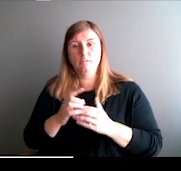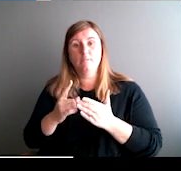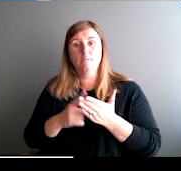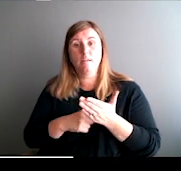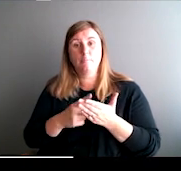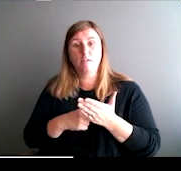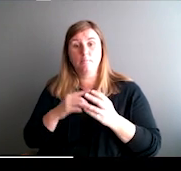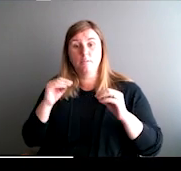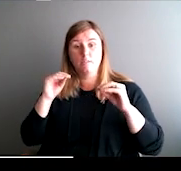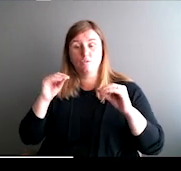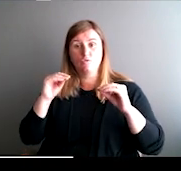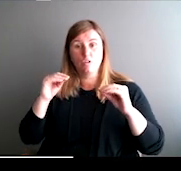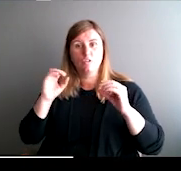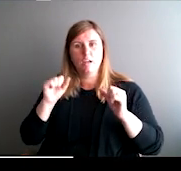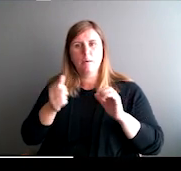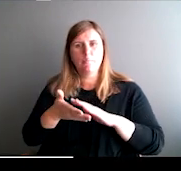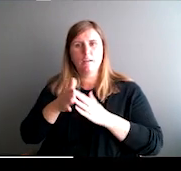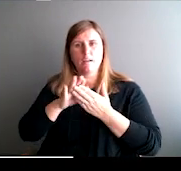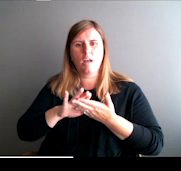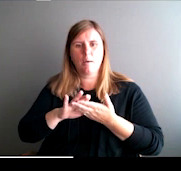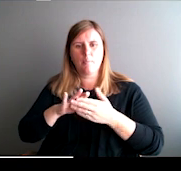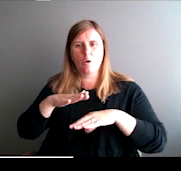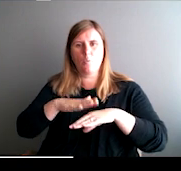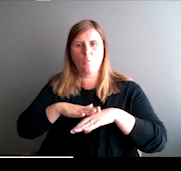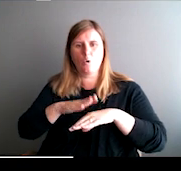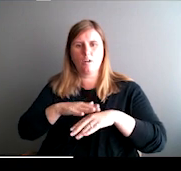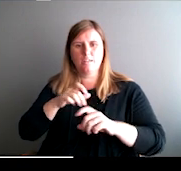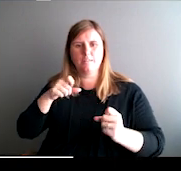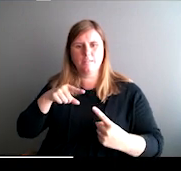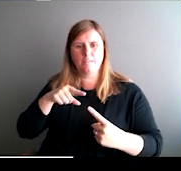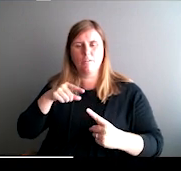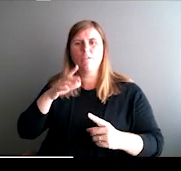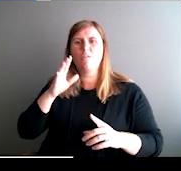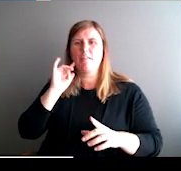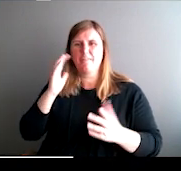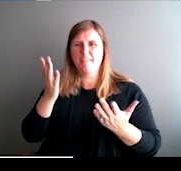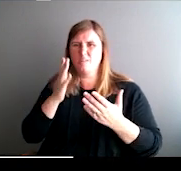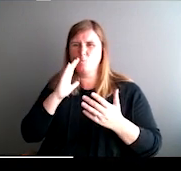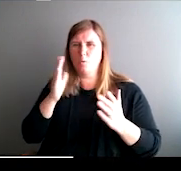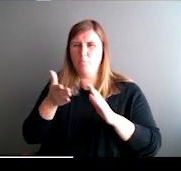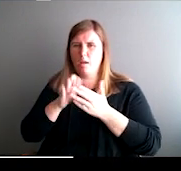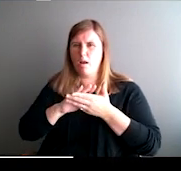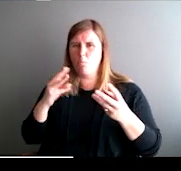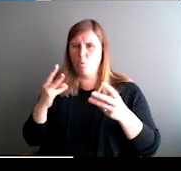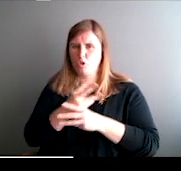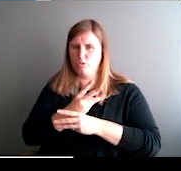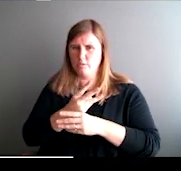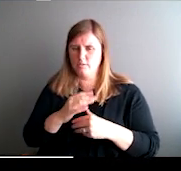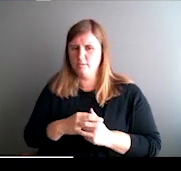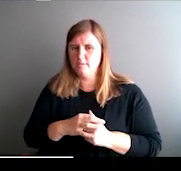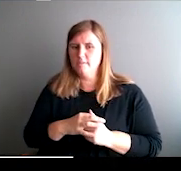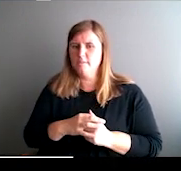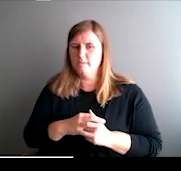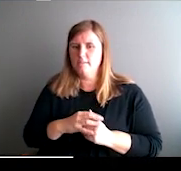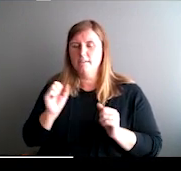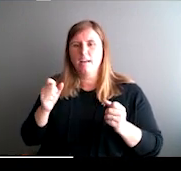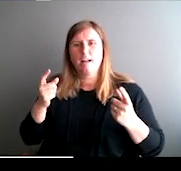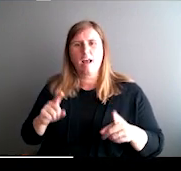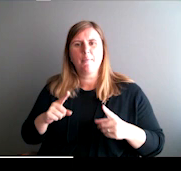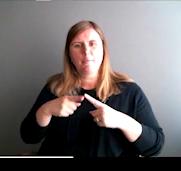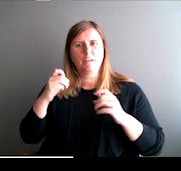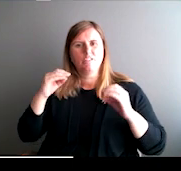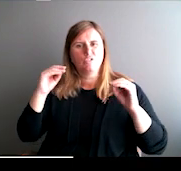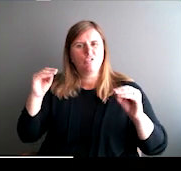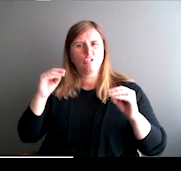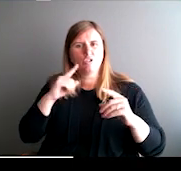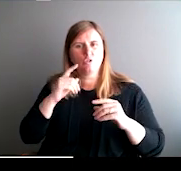Sometimes instruction can become a warning signal that things are about to get worse. This can happen because instruction